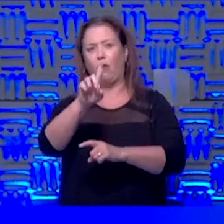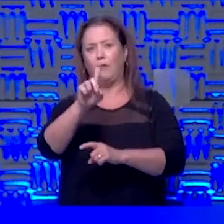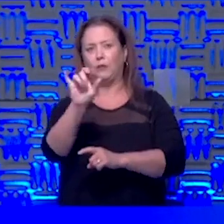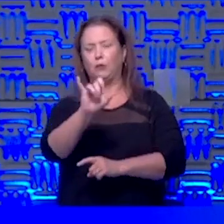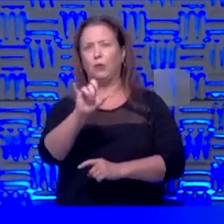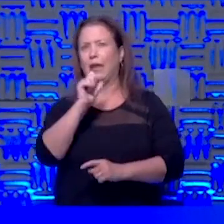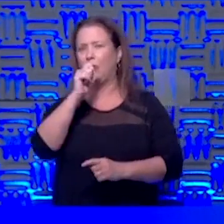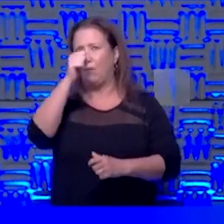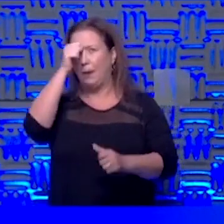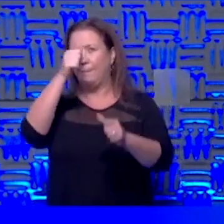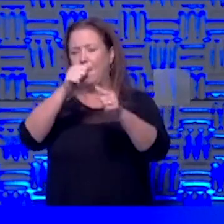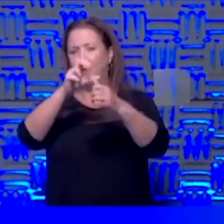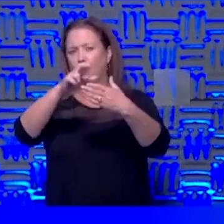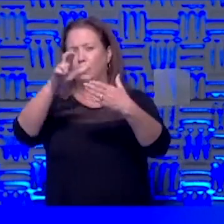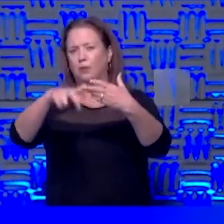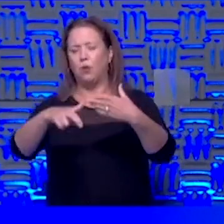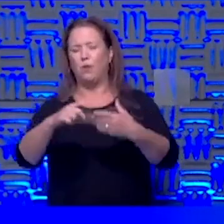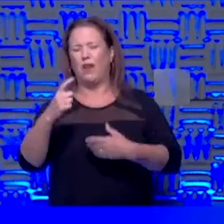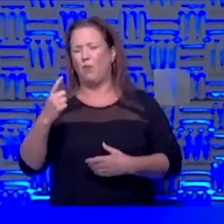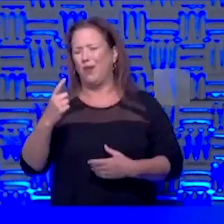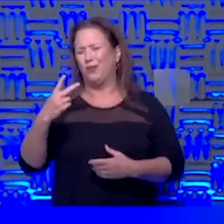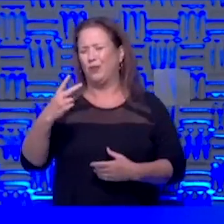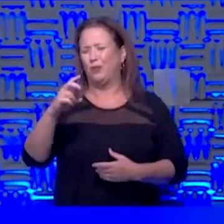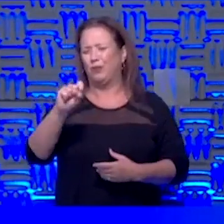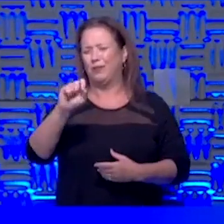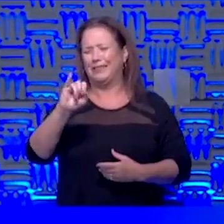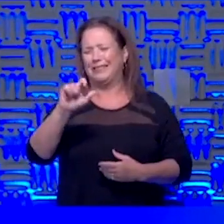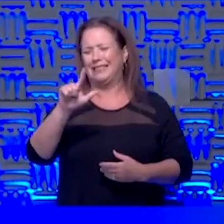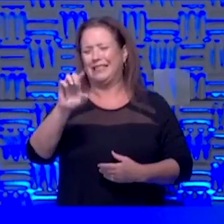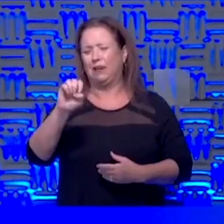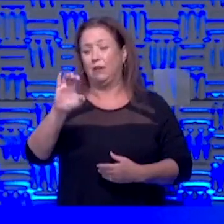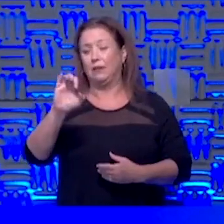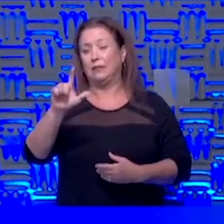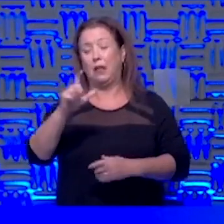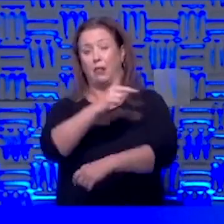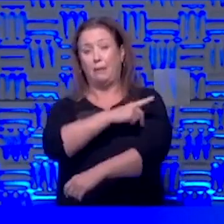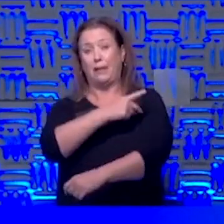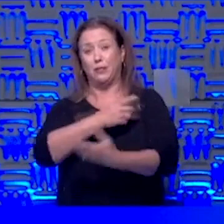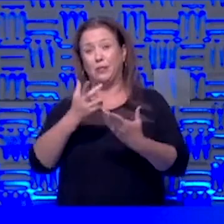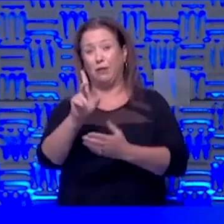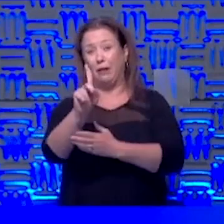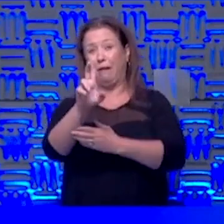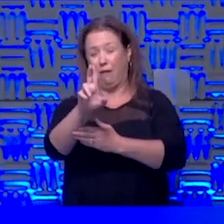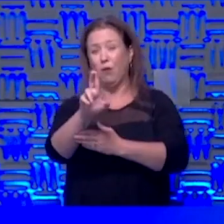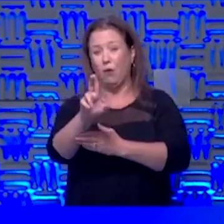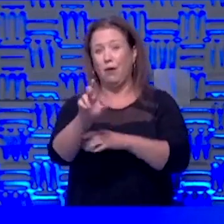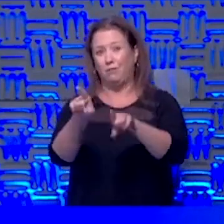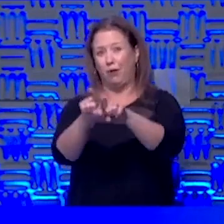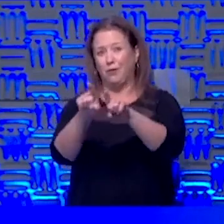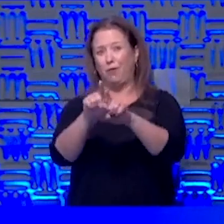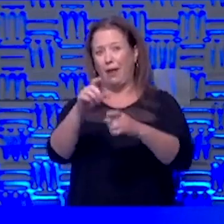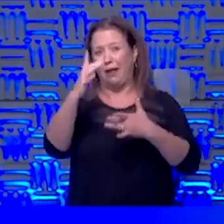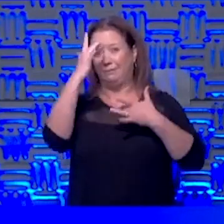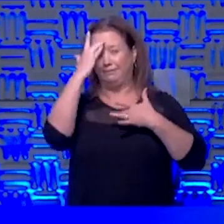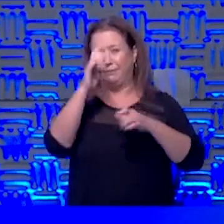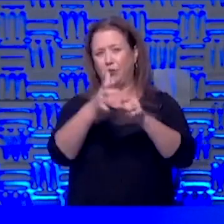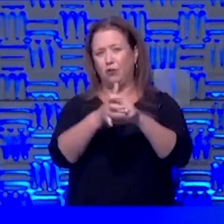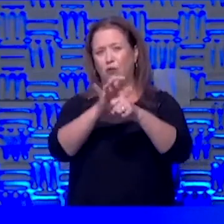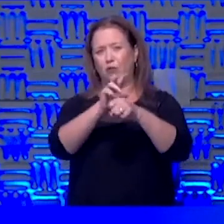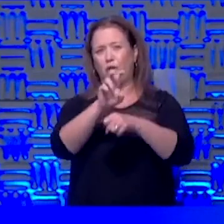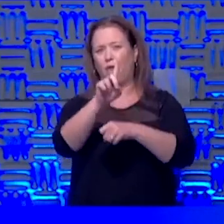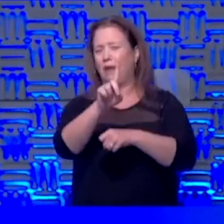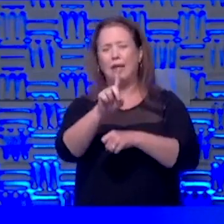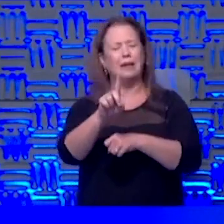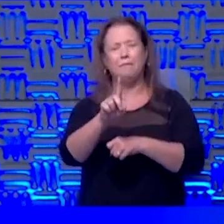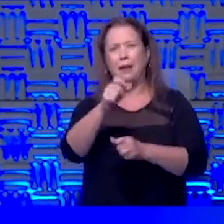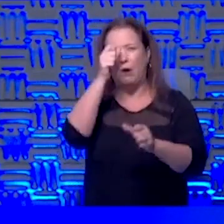We've actually had 1 or 2 sickle cell patients here in the hospital with COVID. I don't recall off the top of my head that they had really